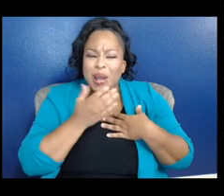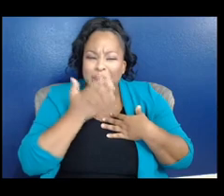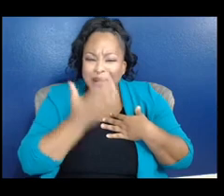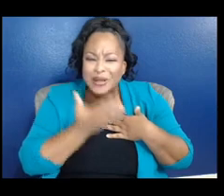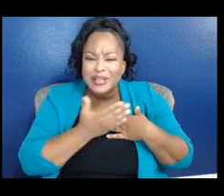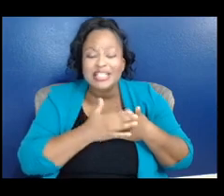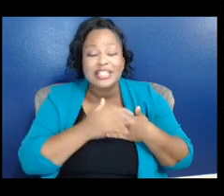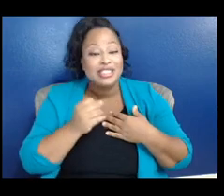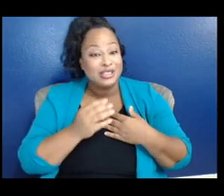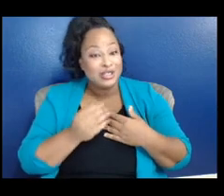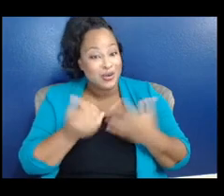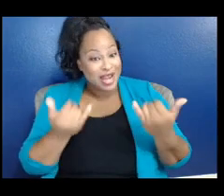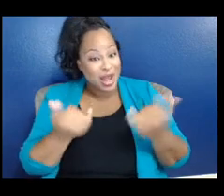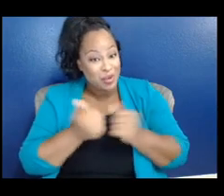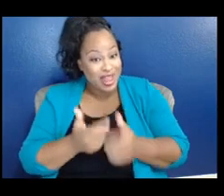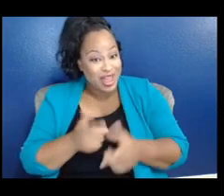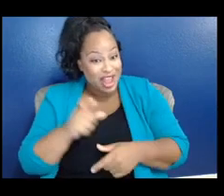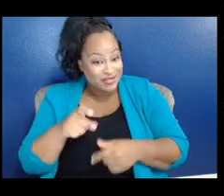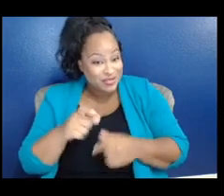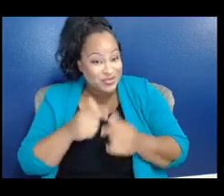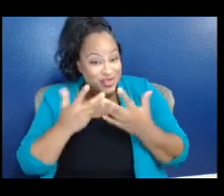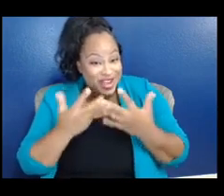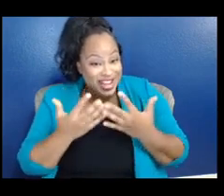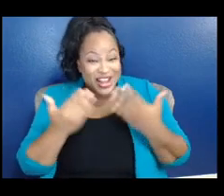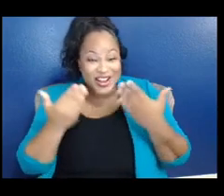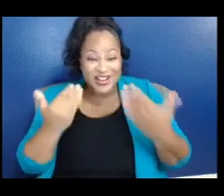ado, go Chef Aki.